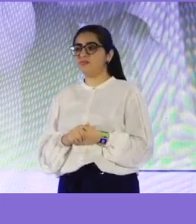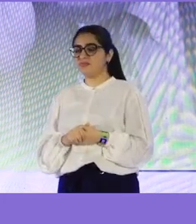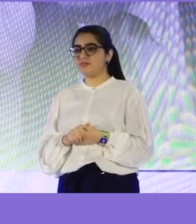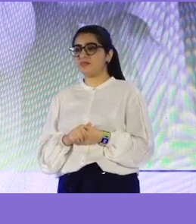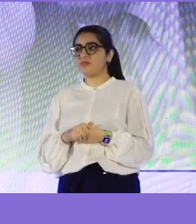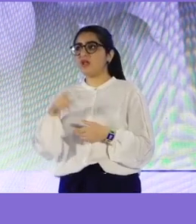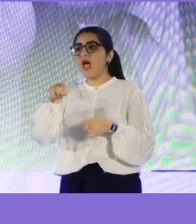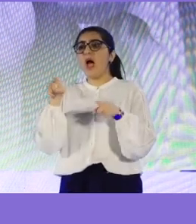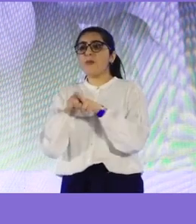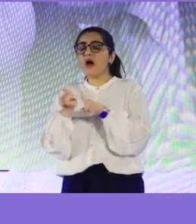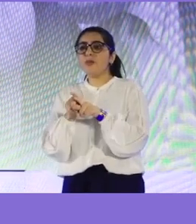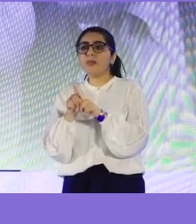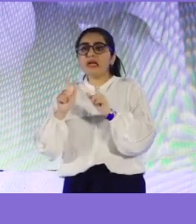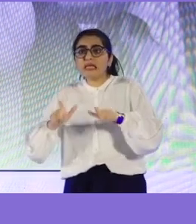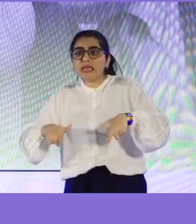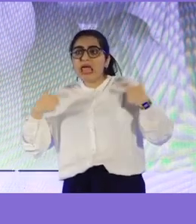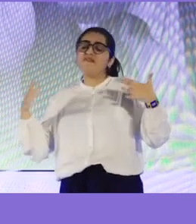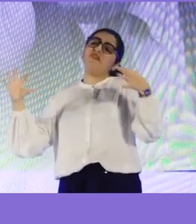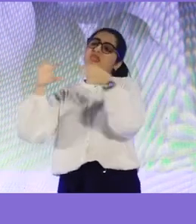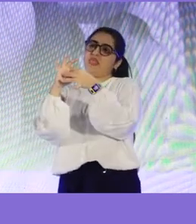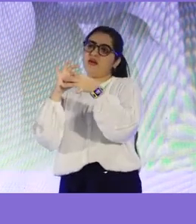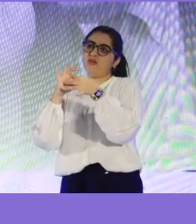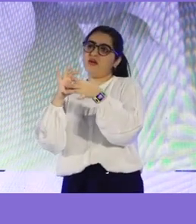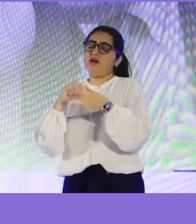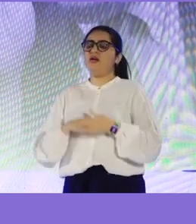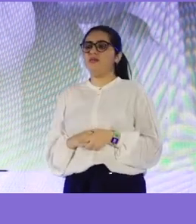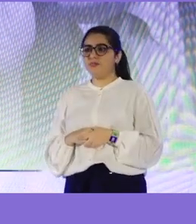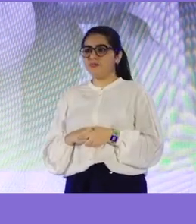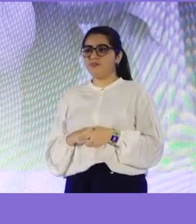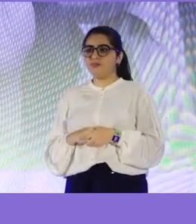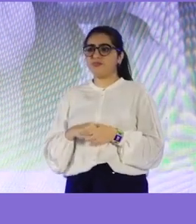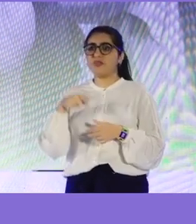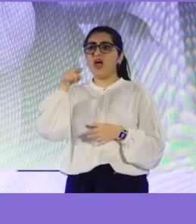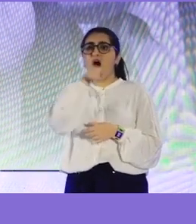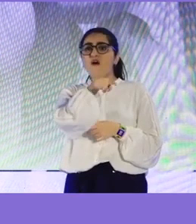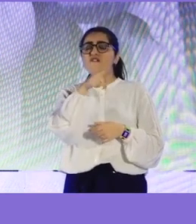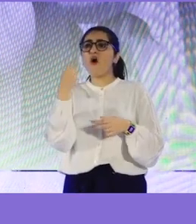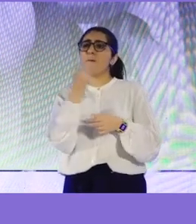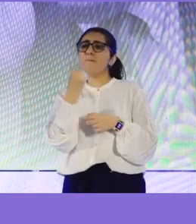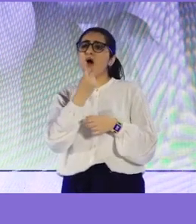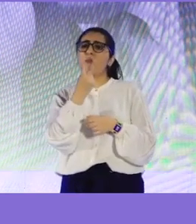Ecosystems are about survival. Chahe wo bhulan, Indus dolphin ka ecosystem ho,